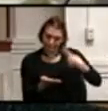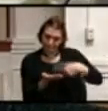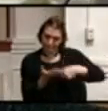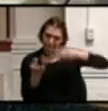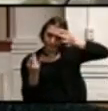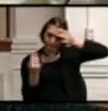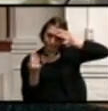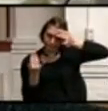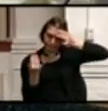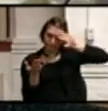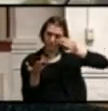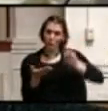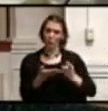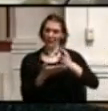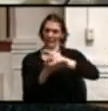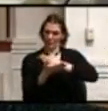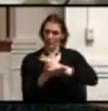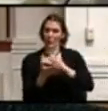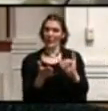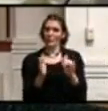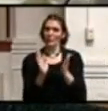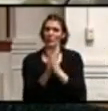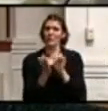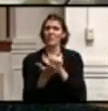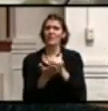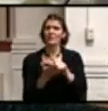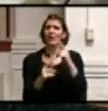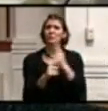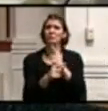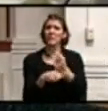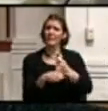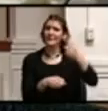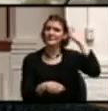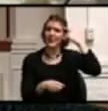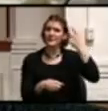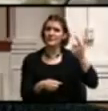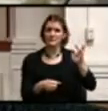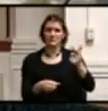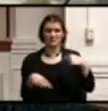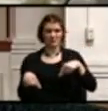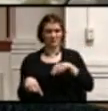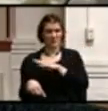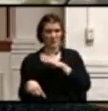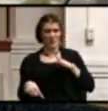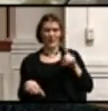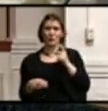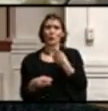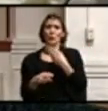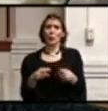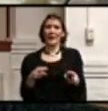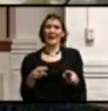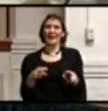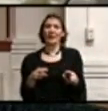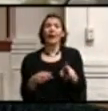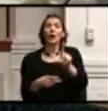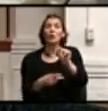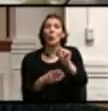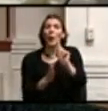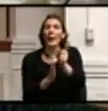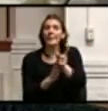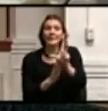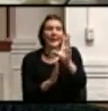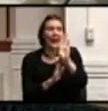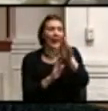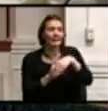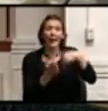it's not an unreasonable request for the select board to have a relatively quick, it's going to take 20 minutes, a half